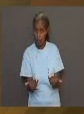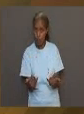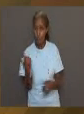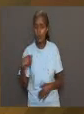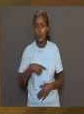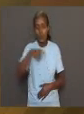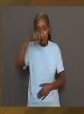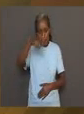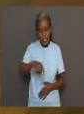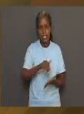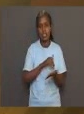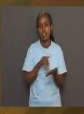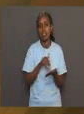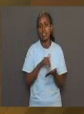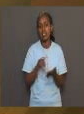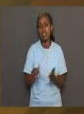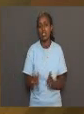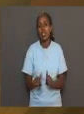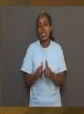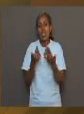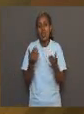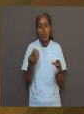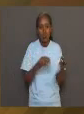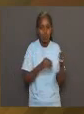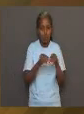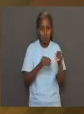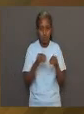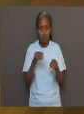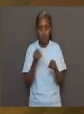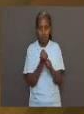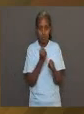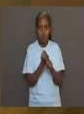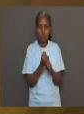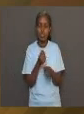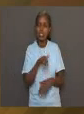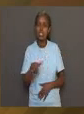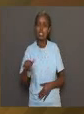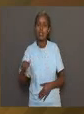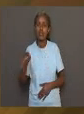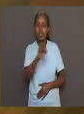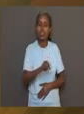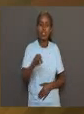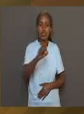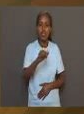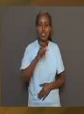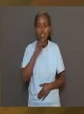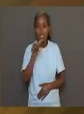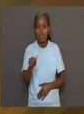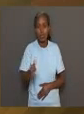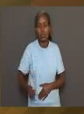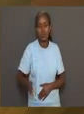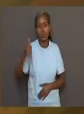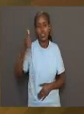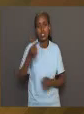we must study how to do the same for a sphere that does not originate from